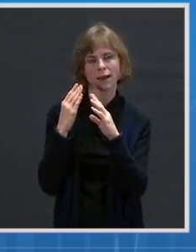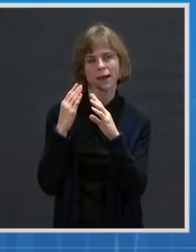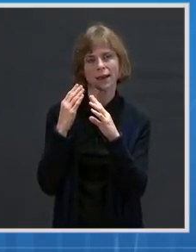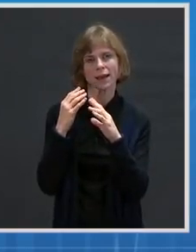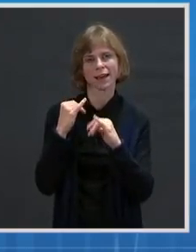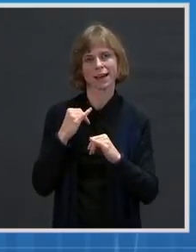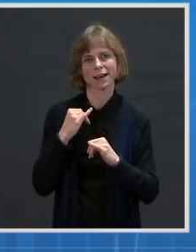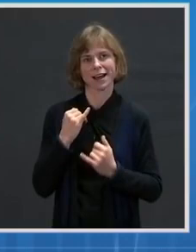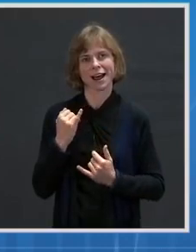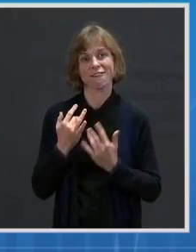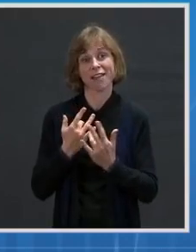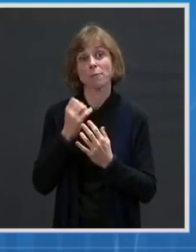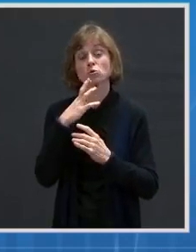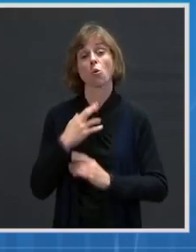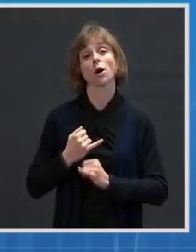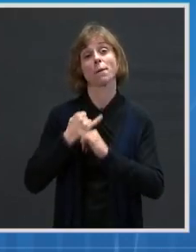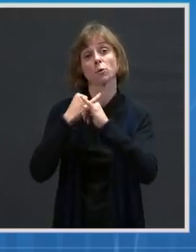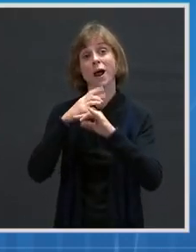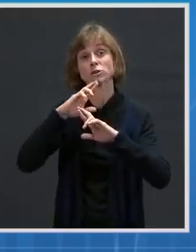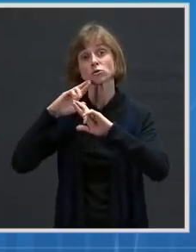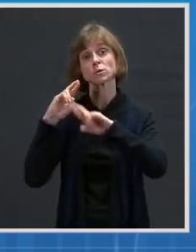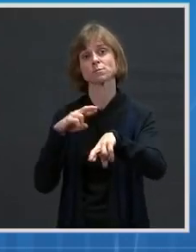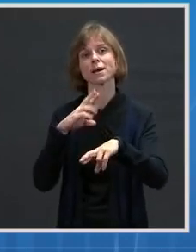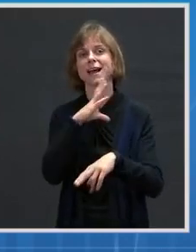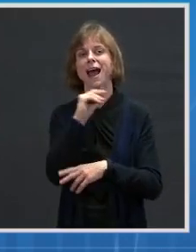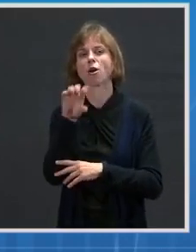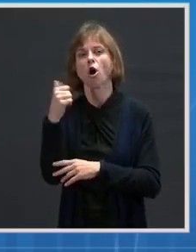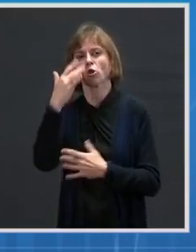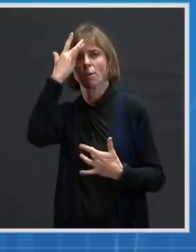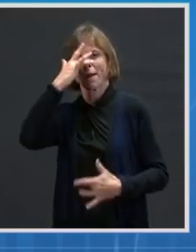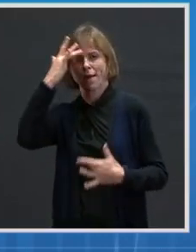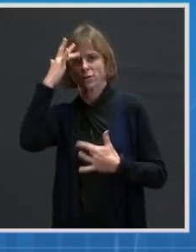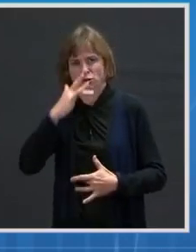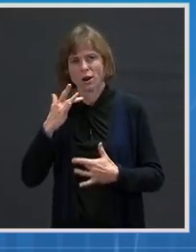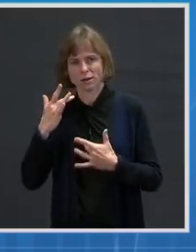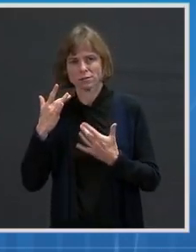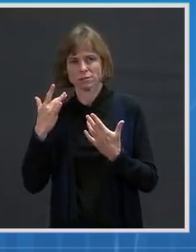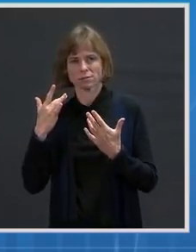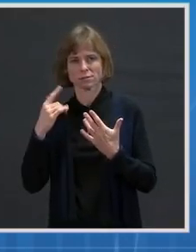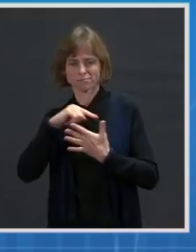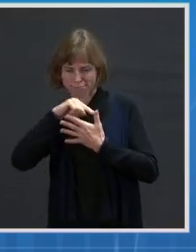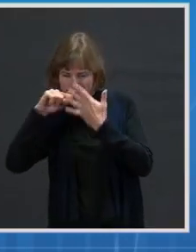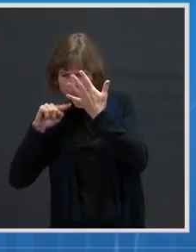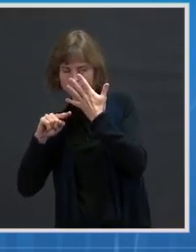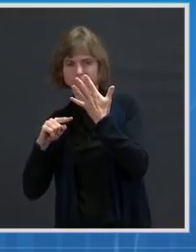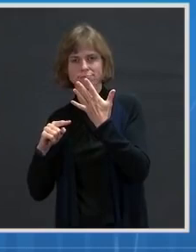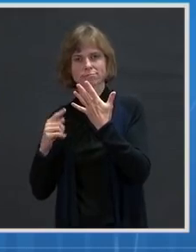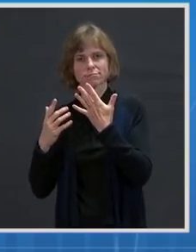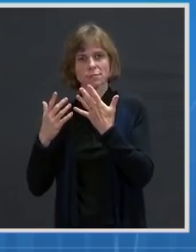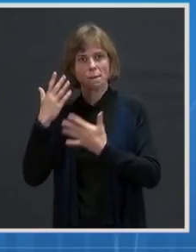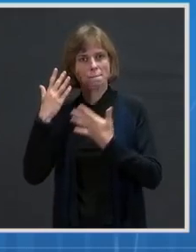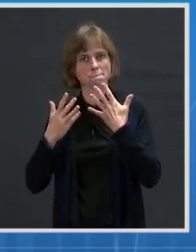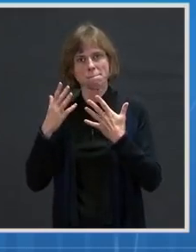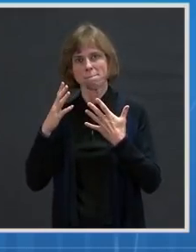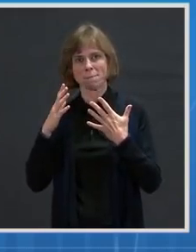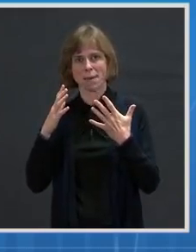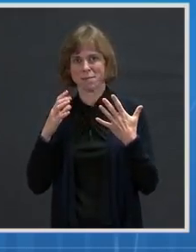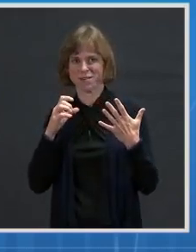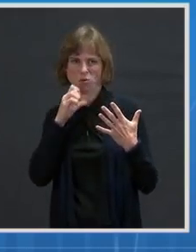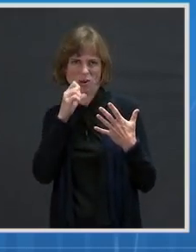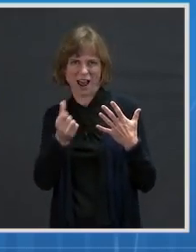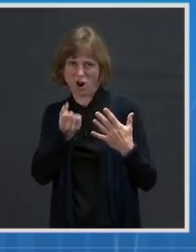response, as well as other pathogenic mechanisms which are not necessarily that well